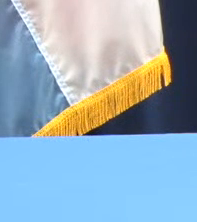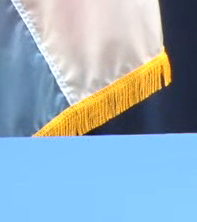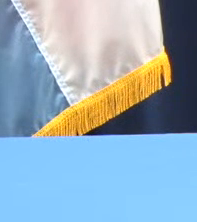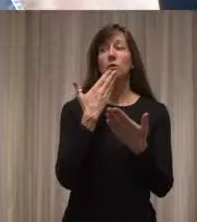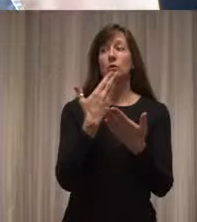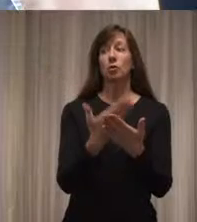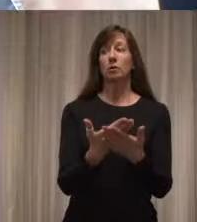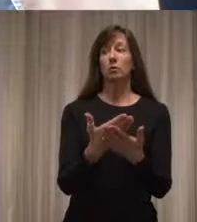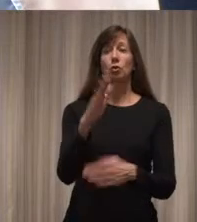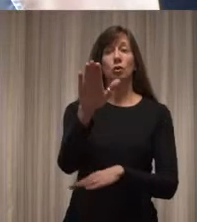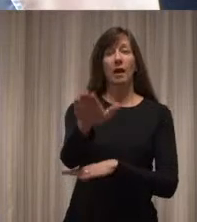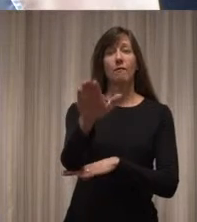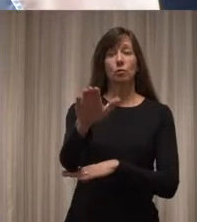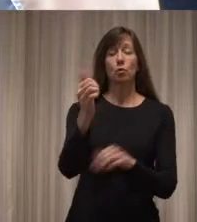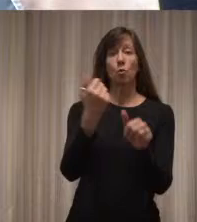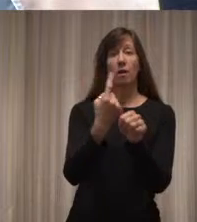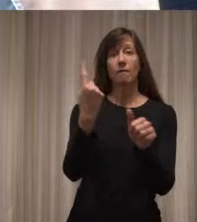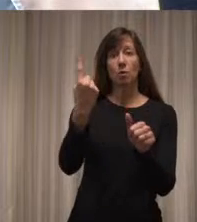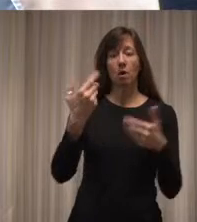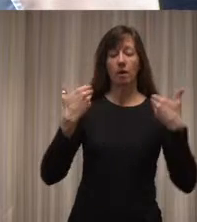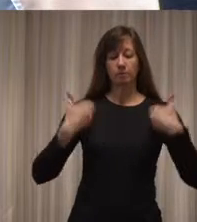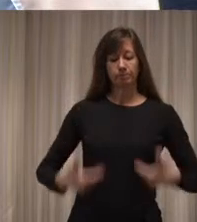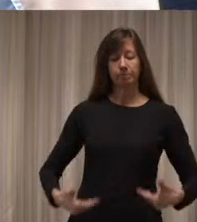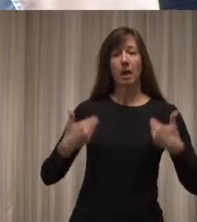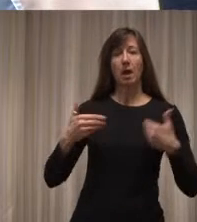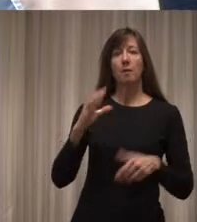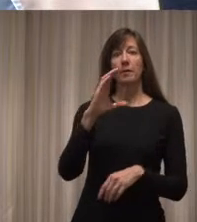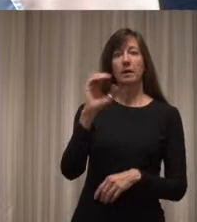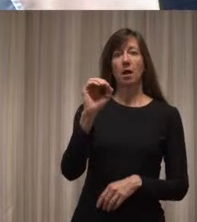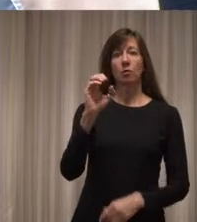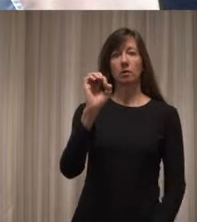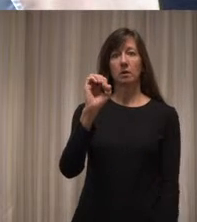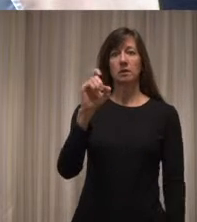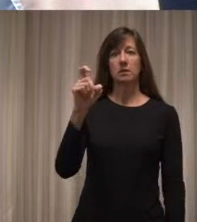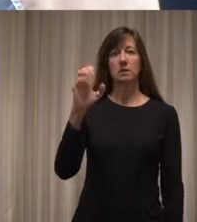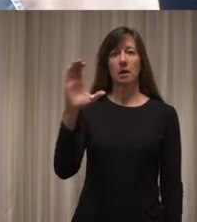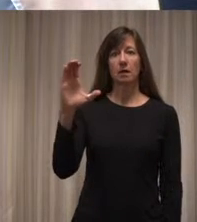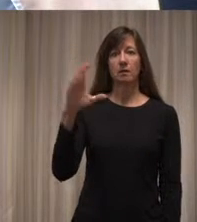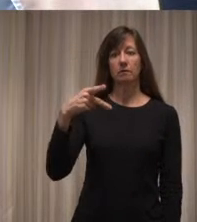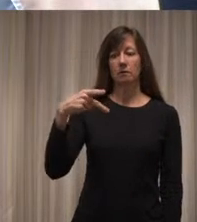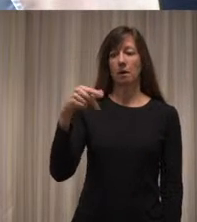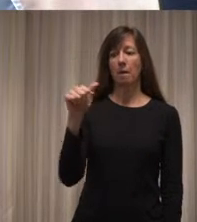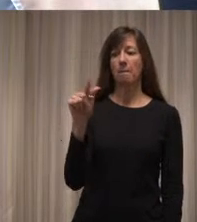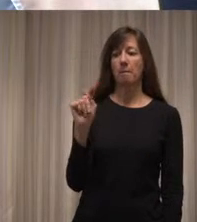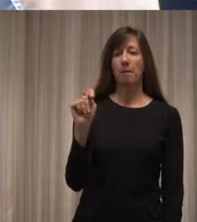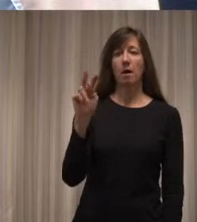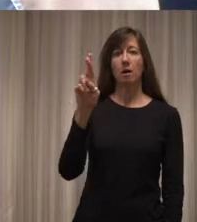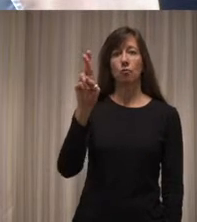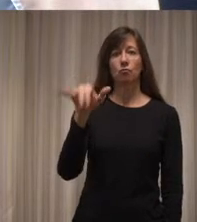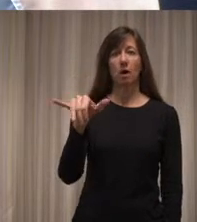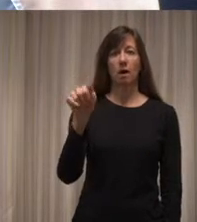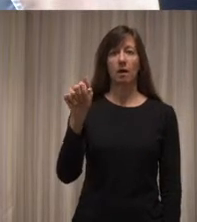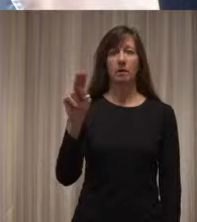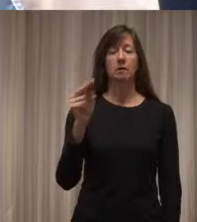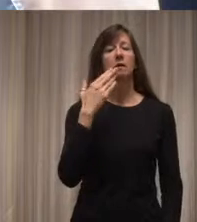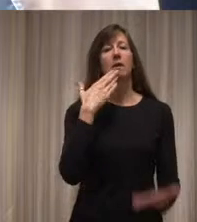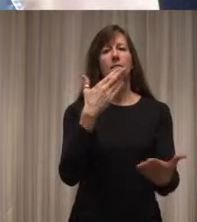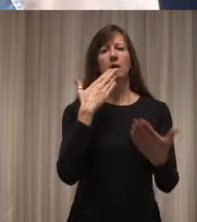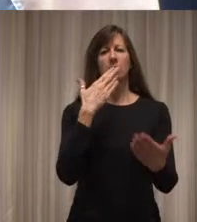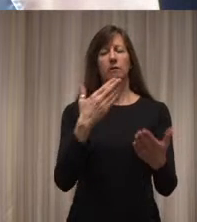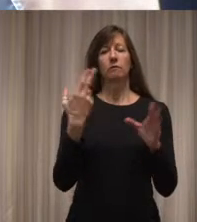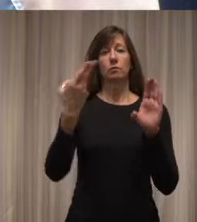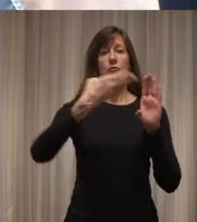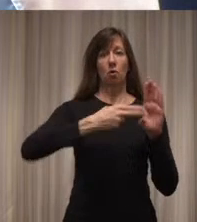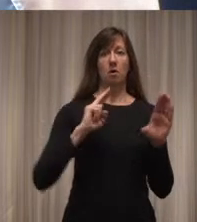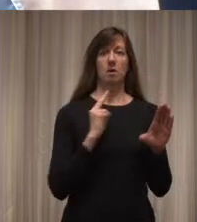Good afternoon, everyone. This is County Executive Pat Ryan. Thank you for joining us for our COVID update. Today we'll talk about